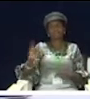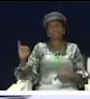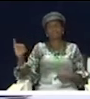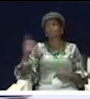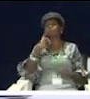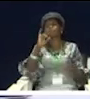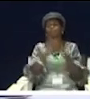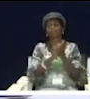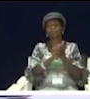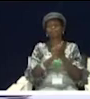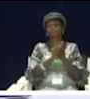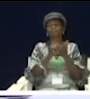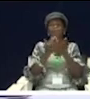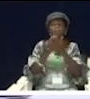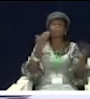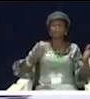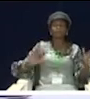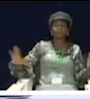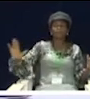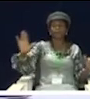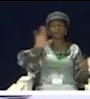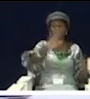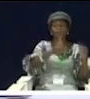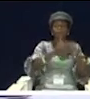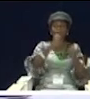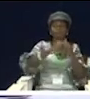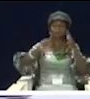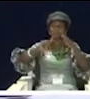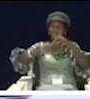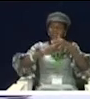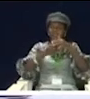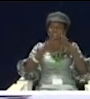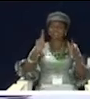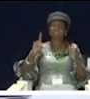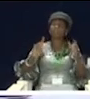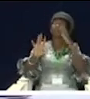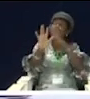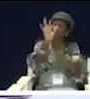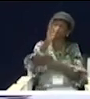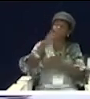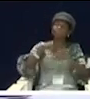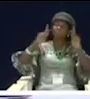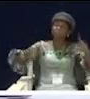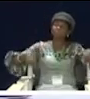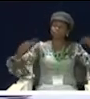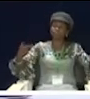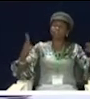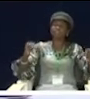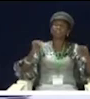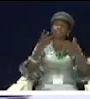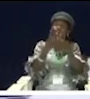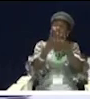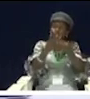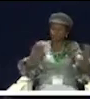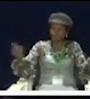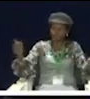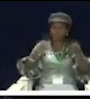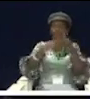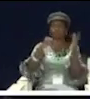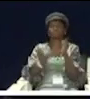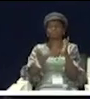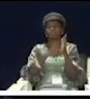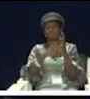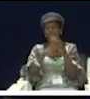is that before your problem started, God has provided a solution.